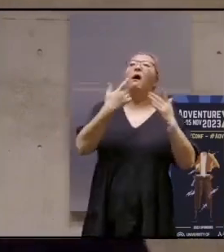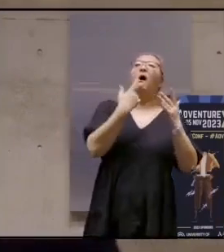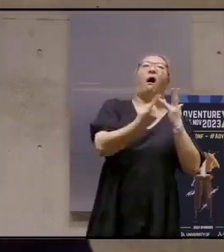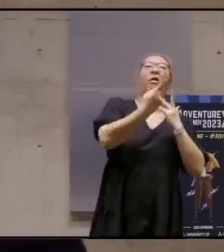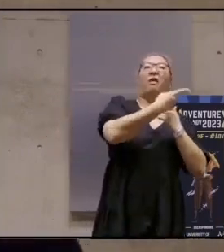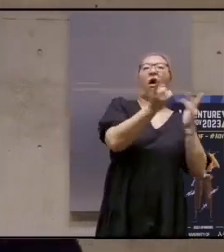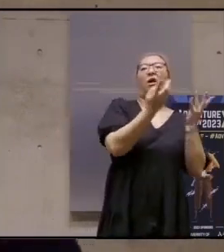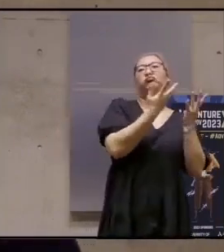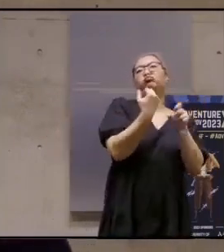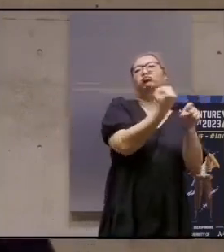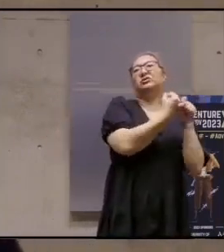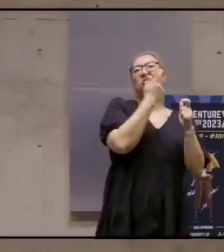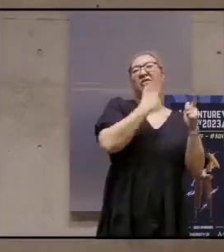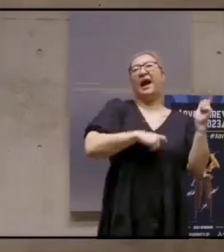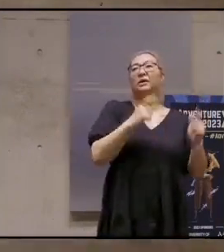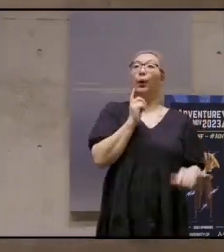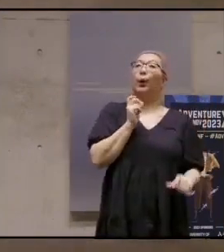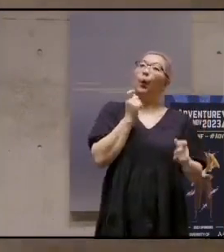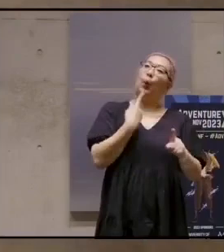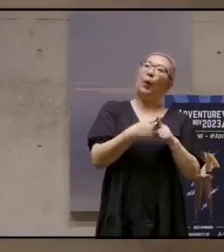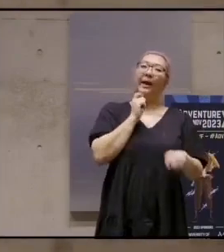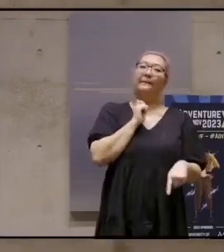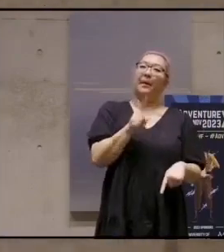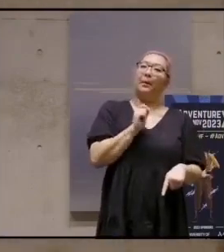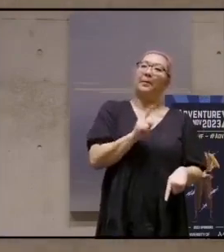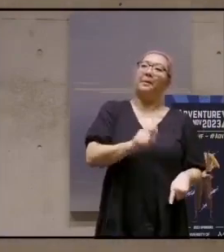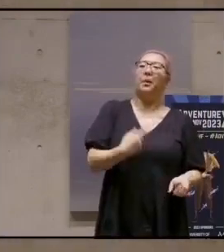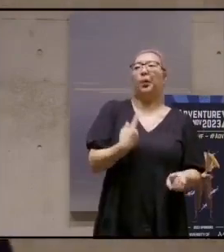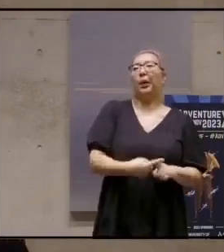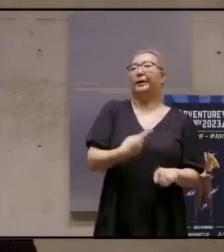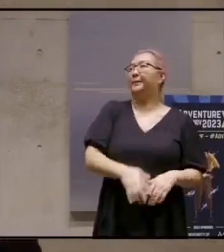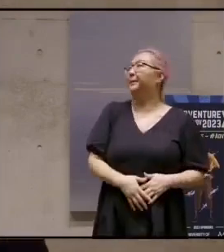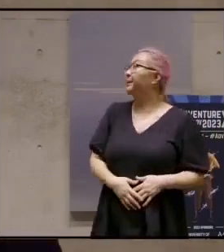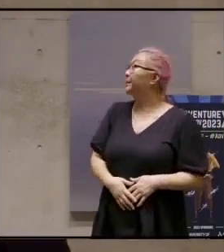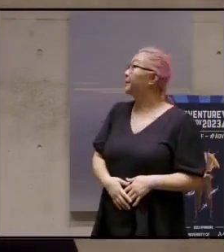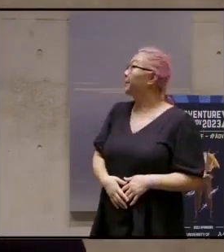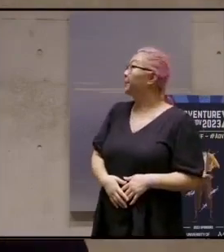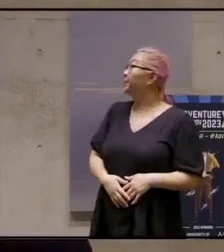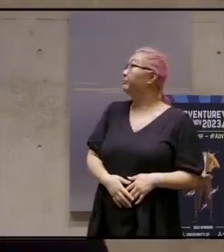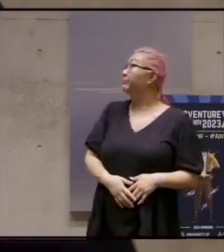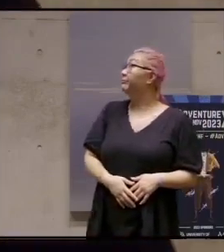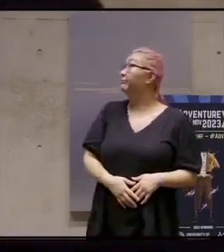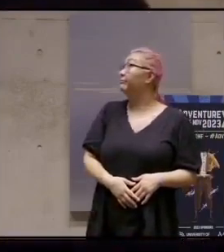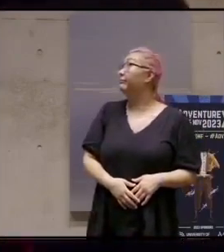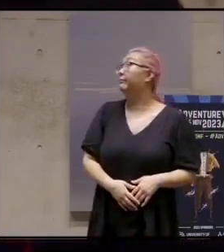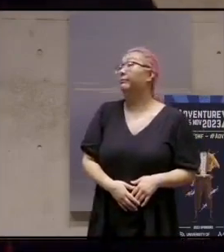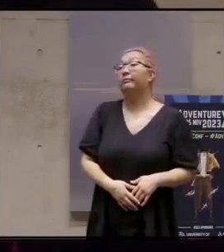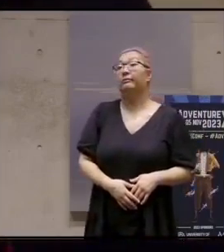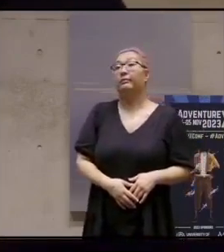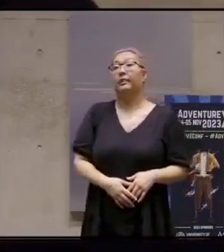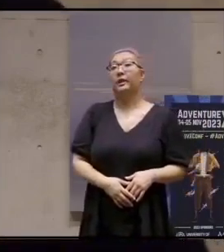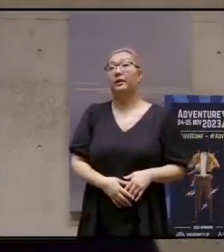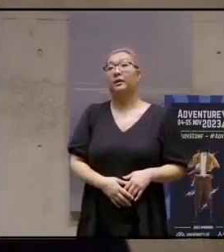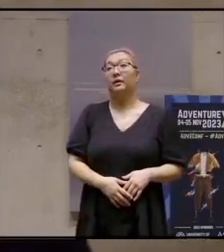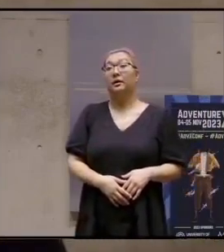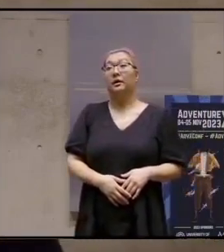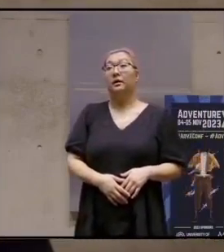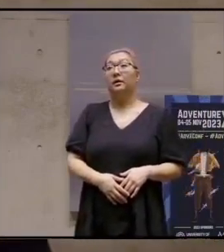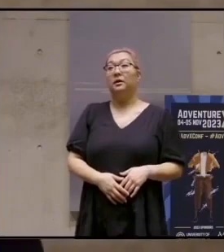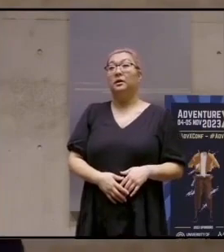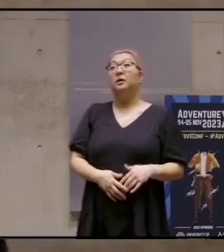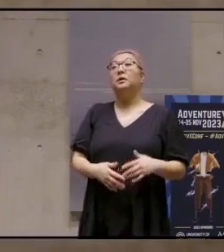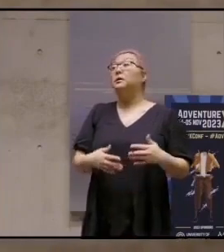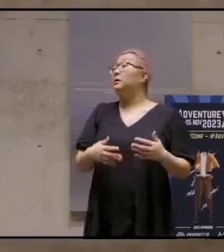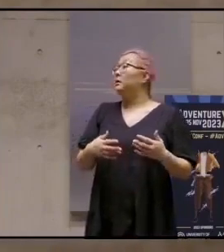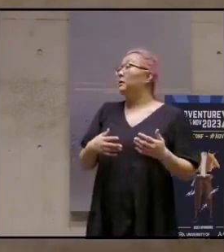whole nother talk, but that slows everything way, way, way, way down. If the actor needs to match the rhythm of an existing video, just